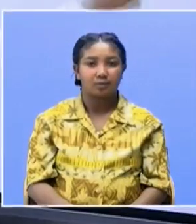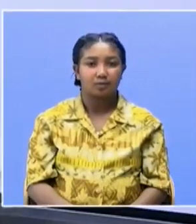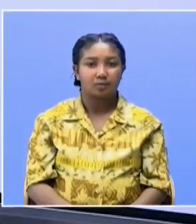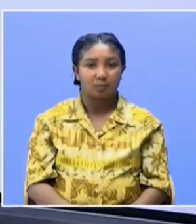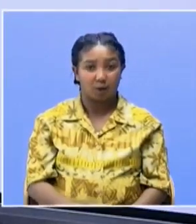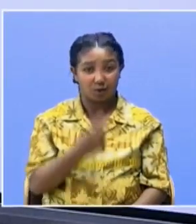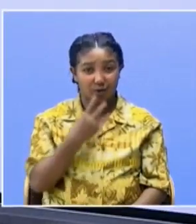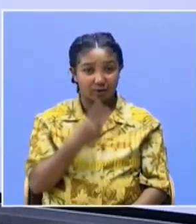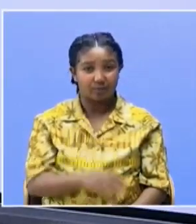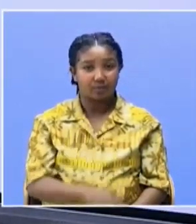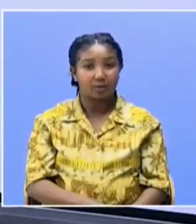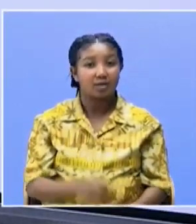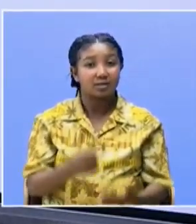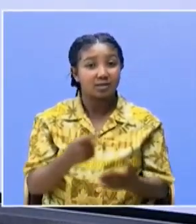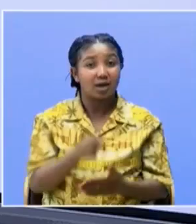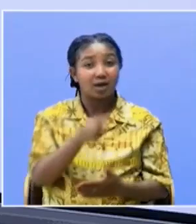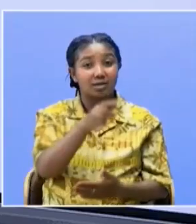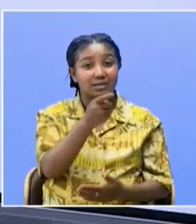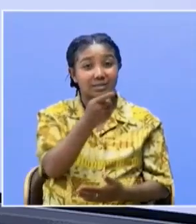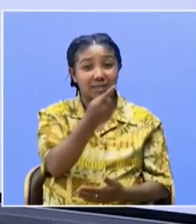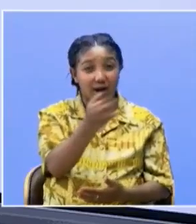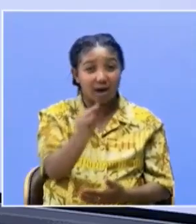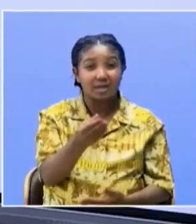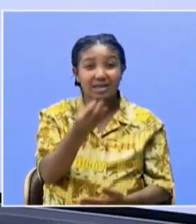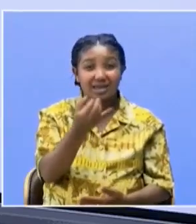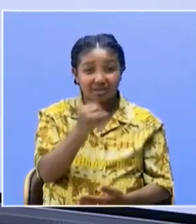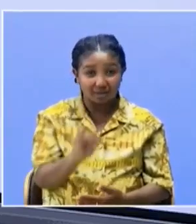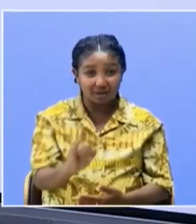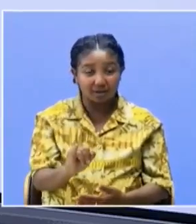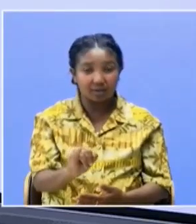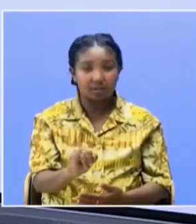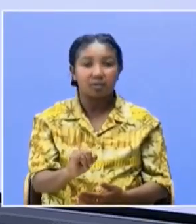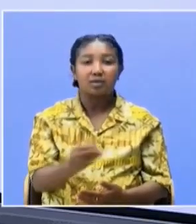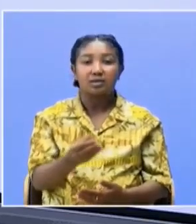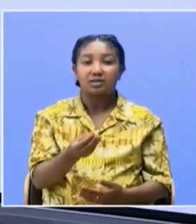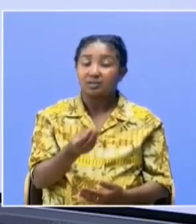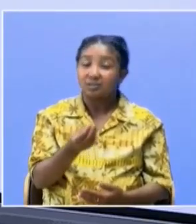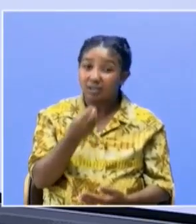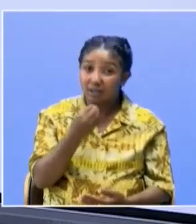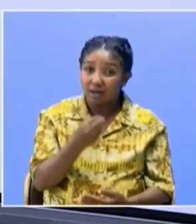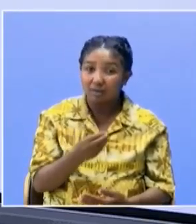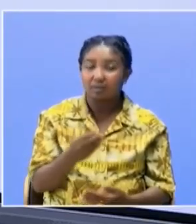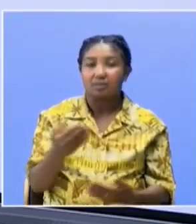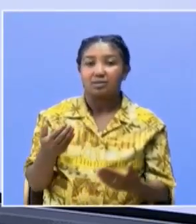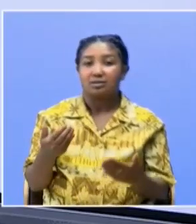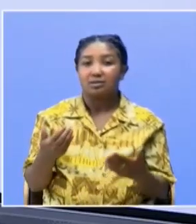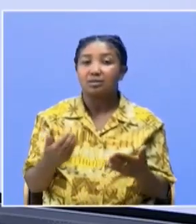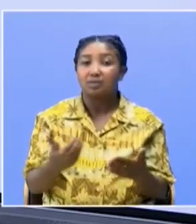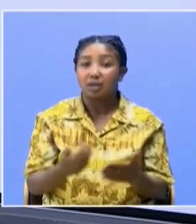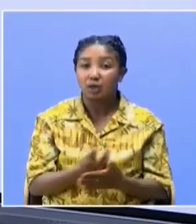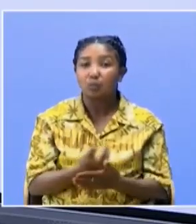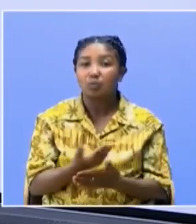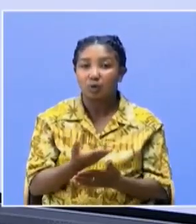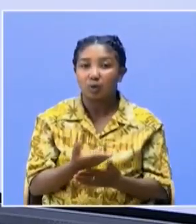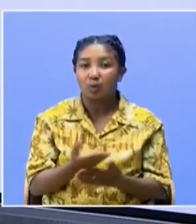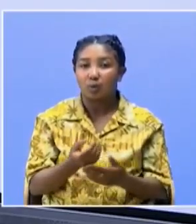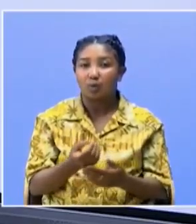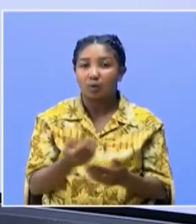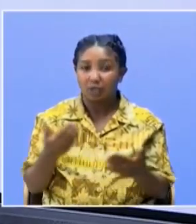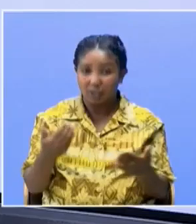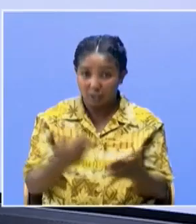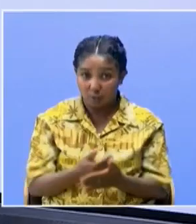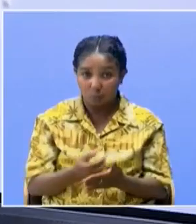Look, they are eating dinner in the new restaurant tonight. Now what do we have here? The